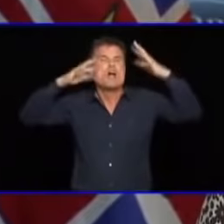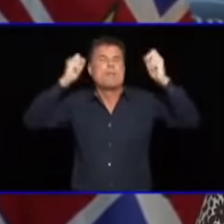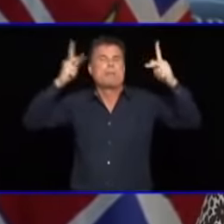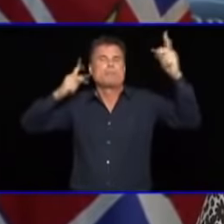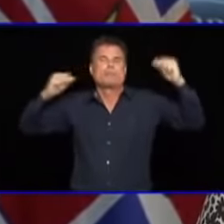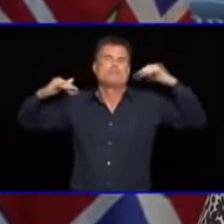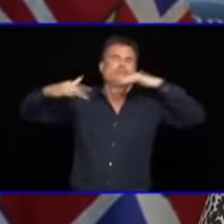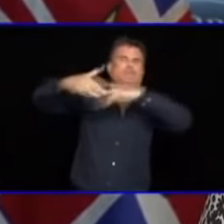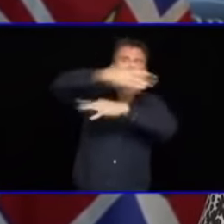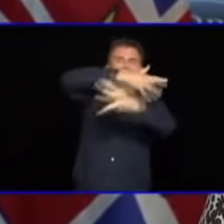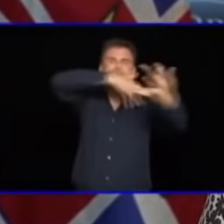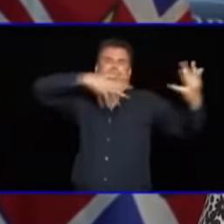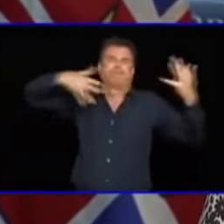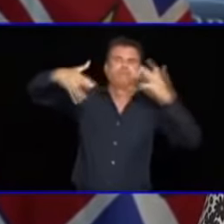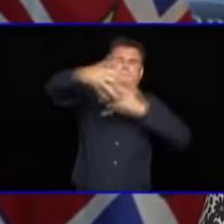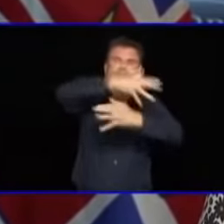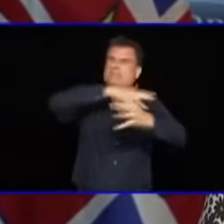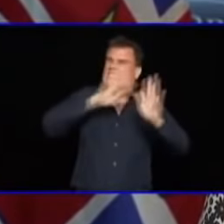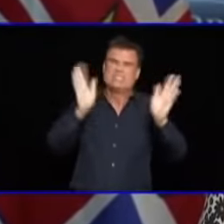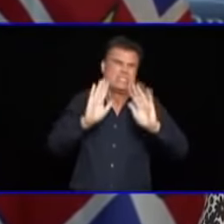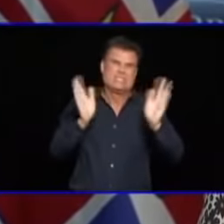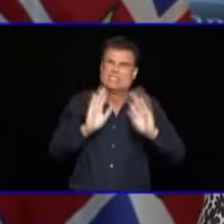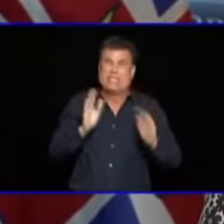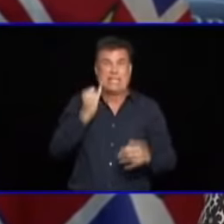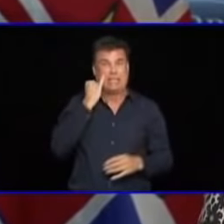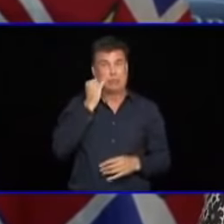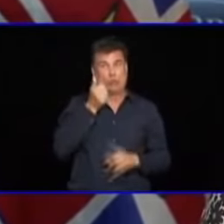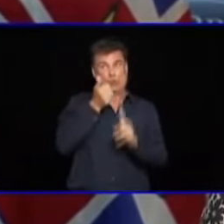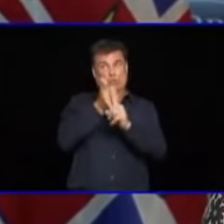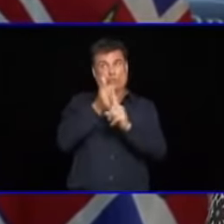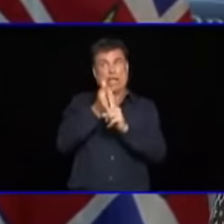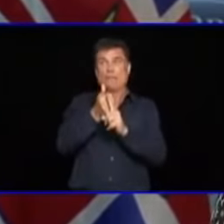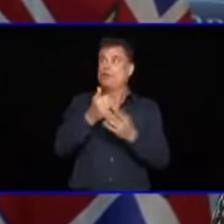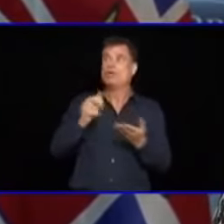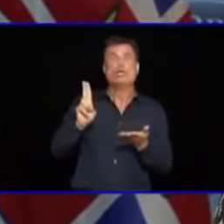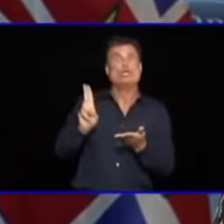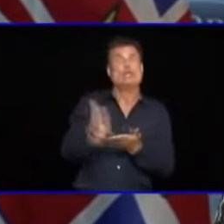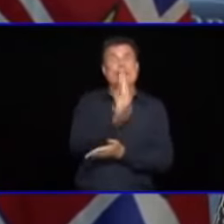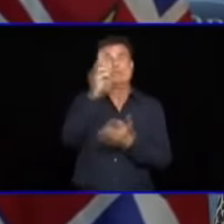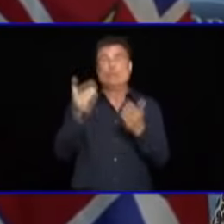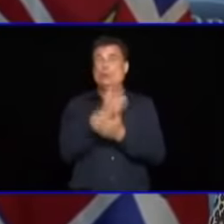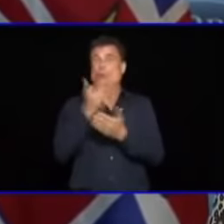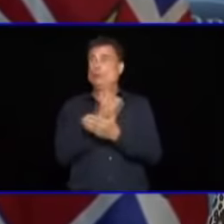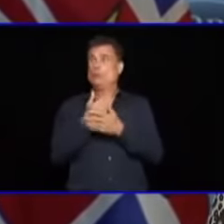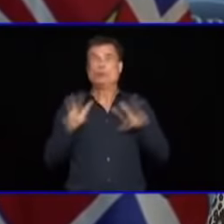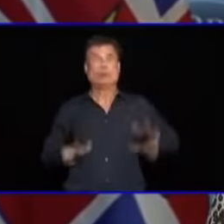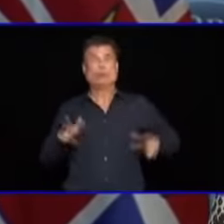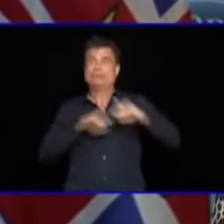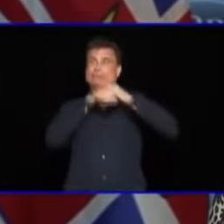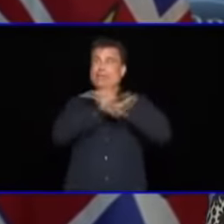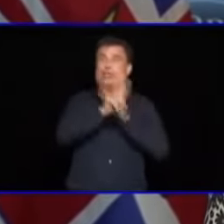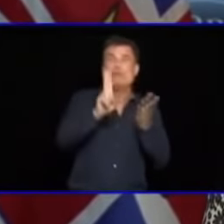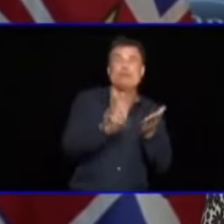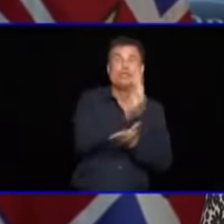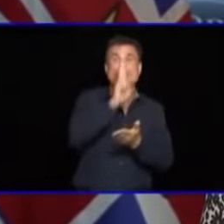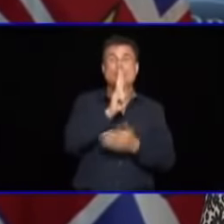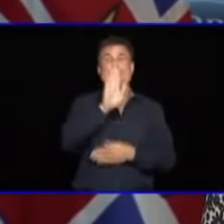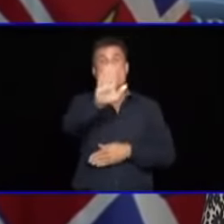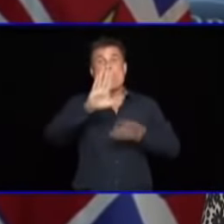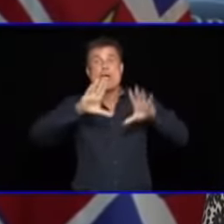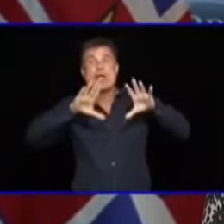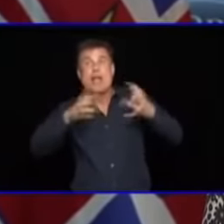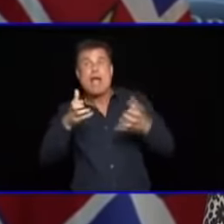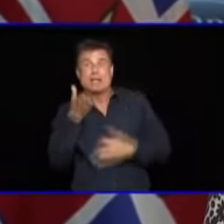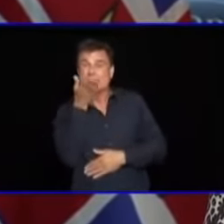your close contacts small. And of course, no matter who you are or what you may be doing, staying home when you're